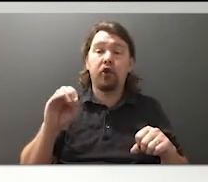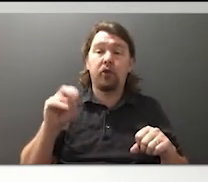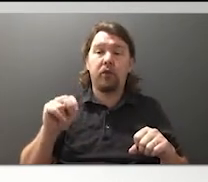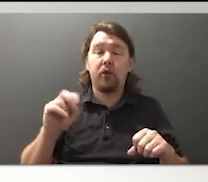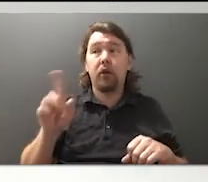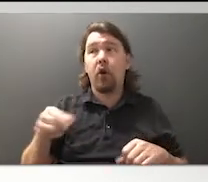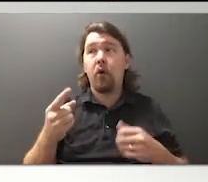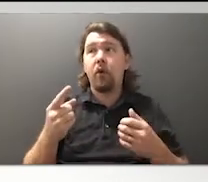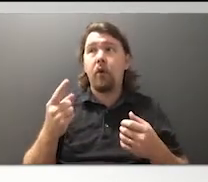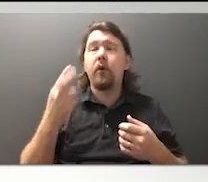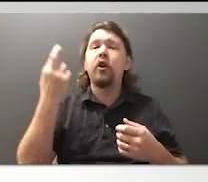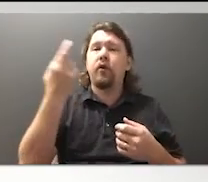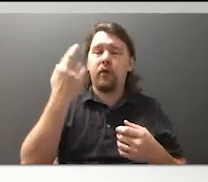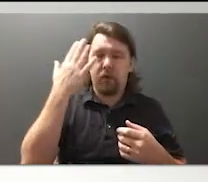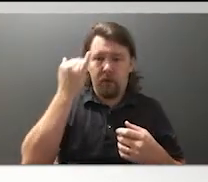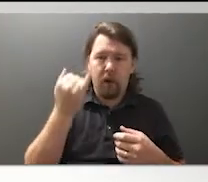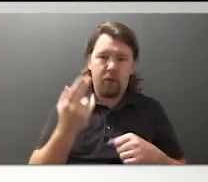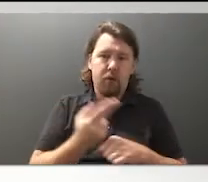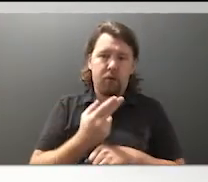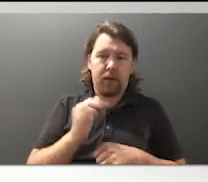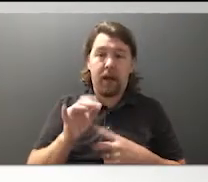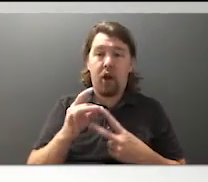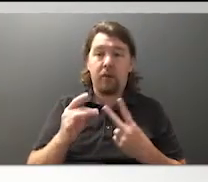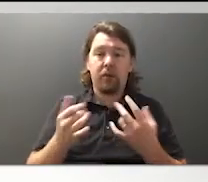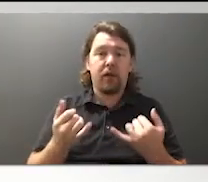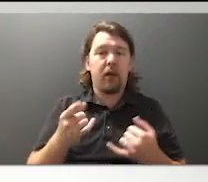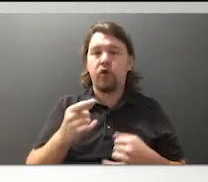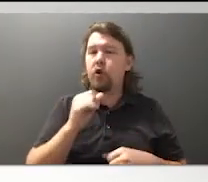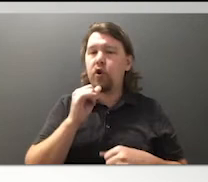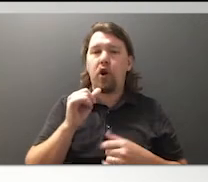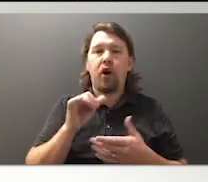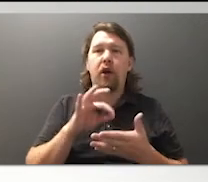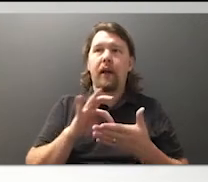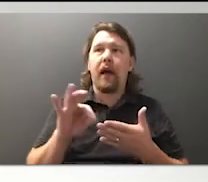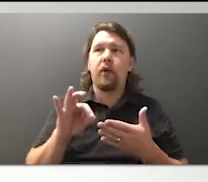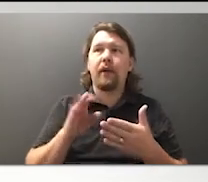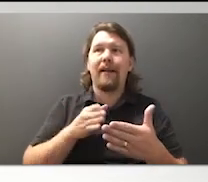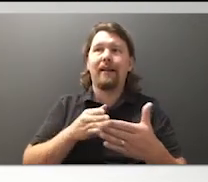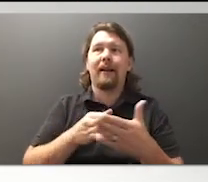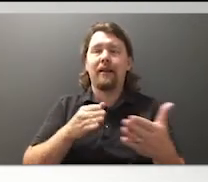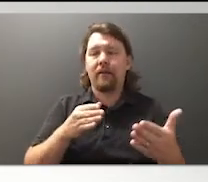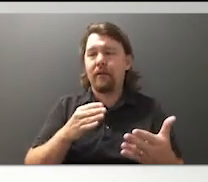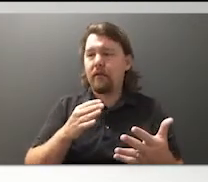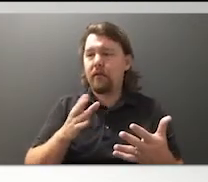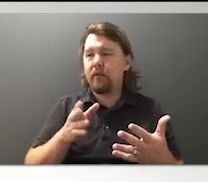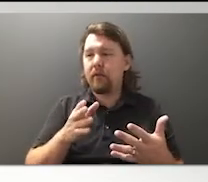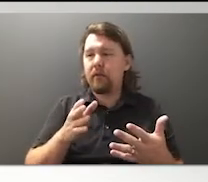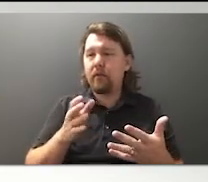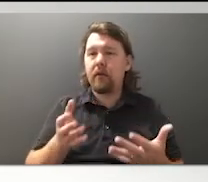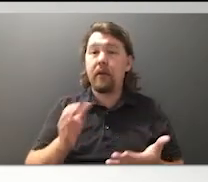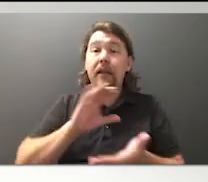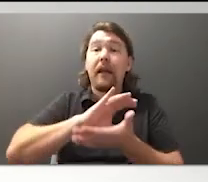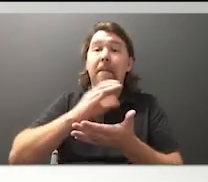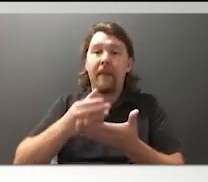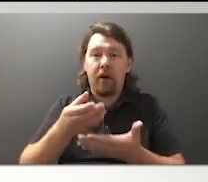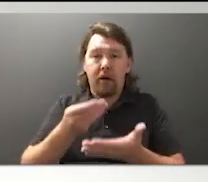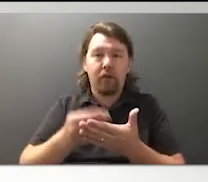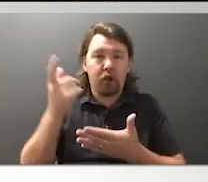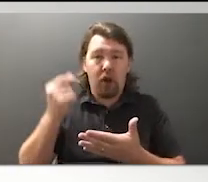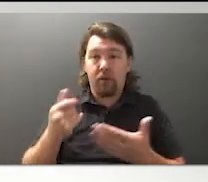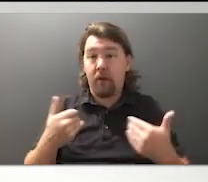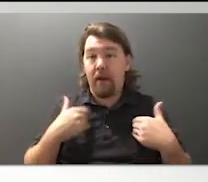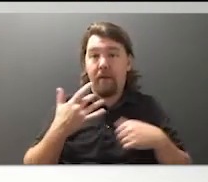the reason why we're using option now is because it wouldn't count against the cap of the amount of scholarships that we have available. But there's